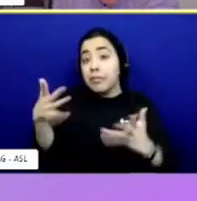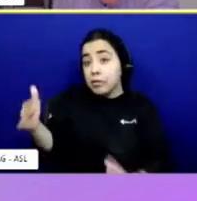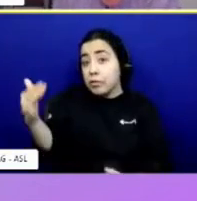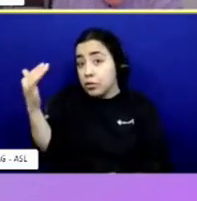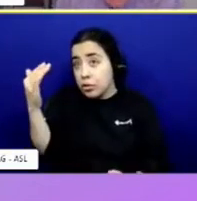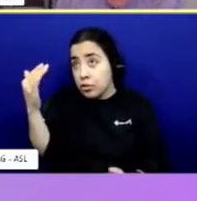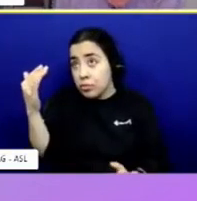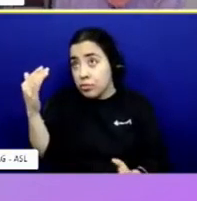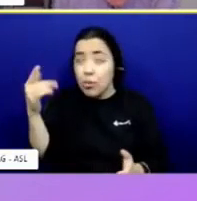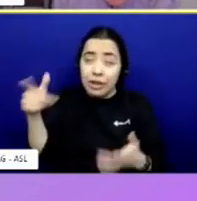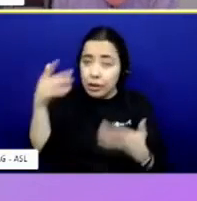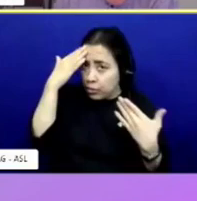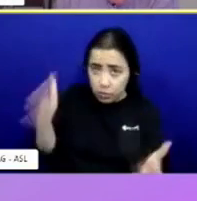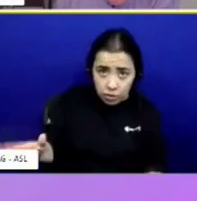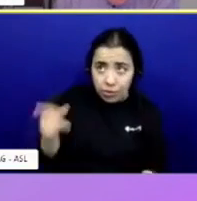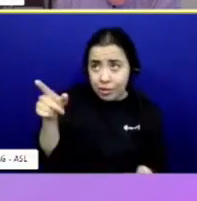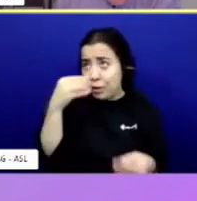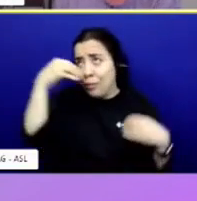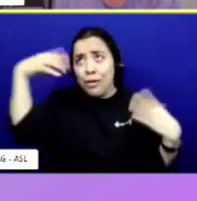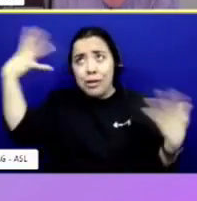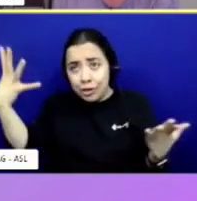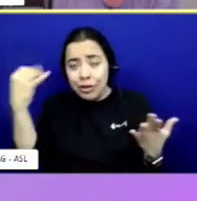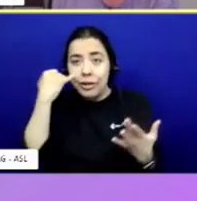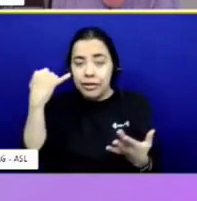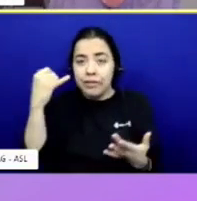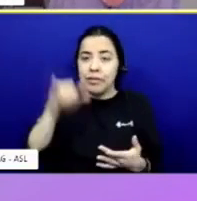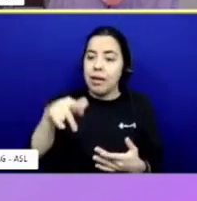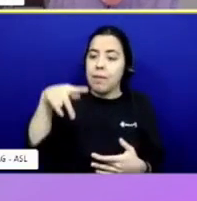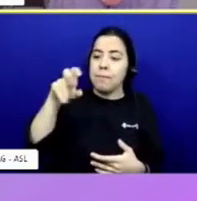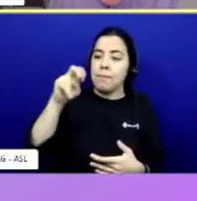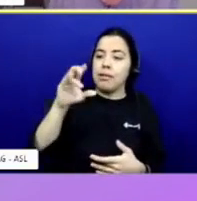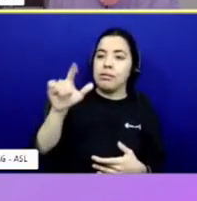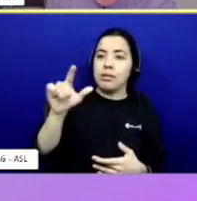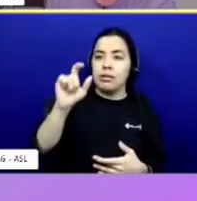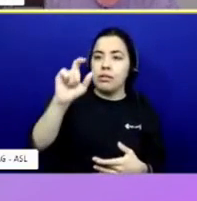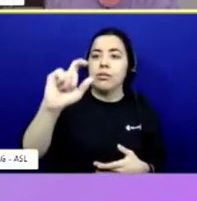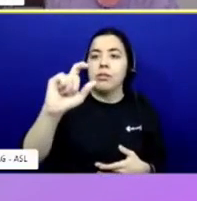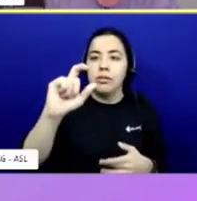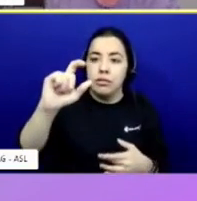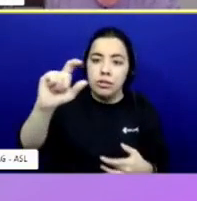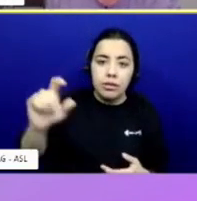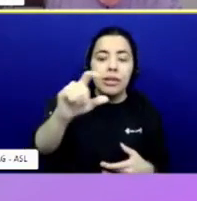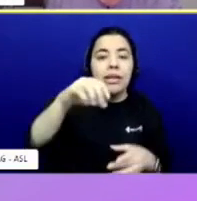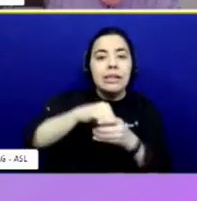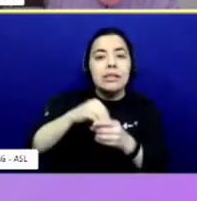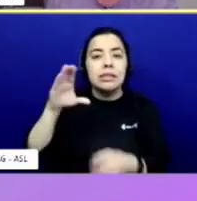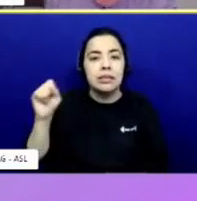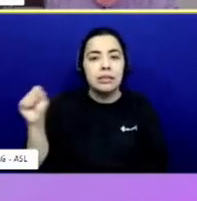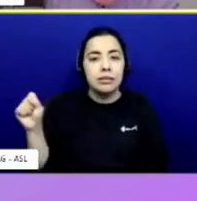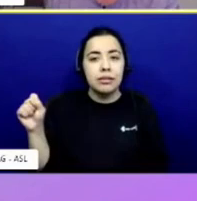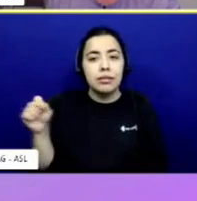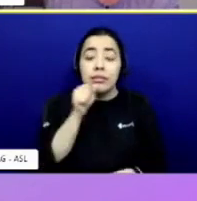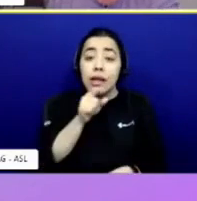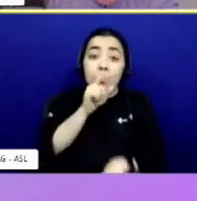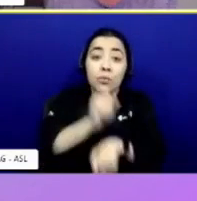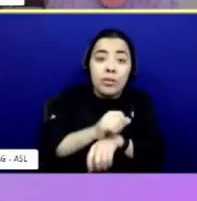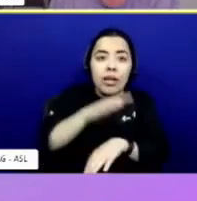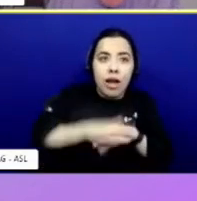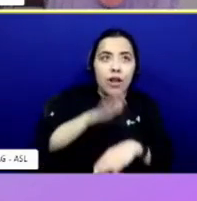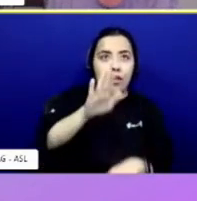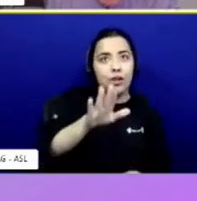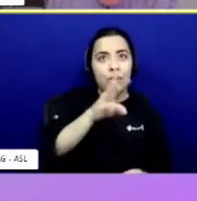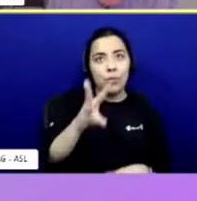or care that that pencil was added in via CSS. It wasn't really in the page. To them, it was